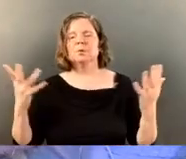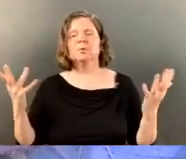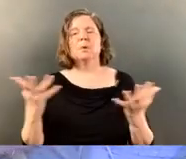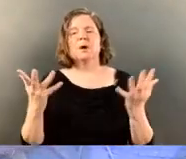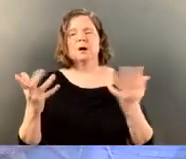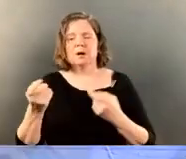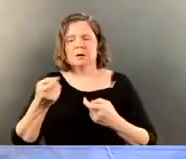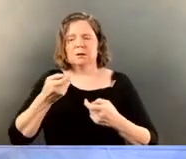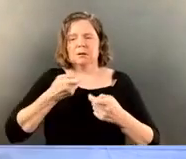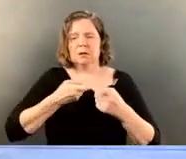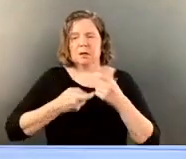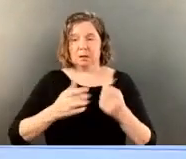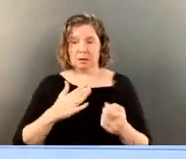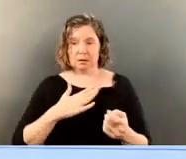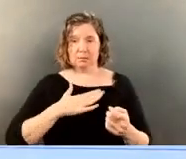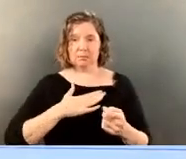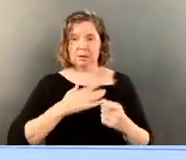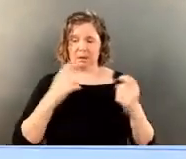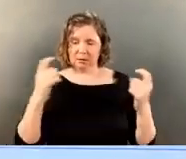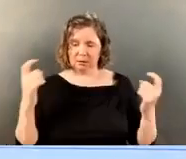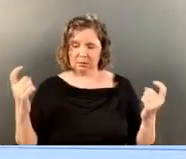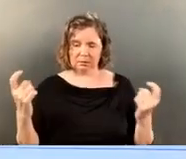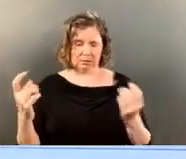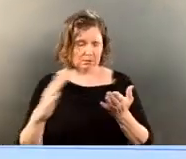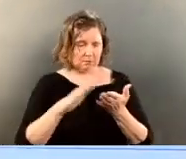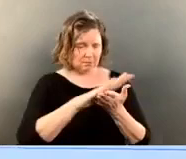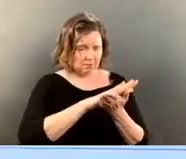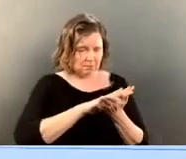And what can wash